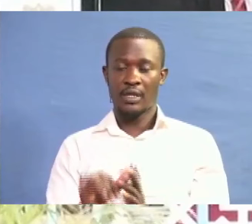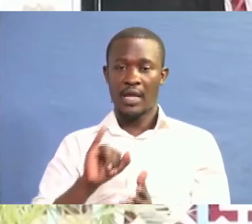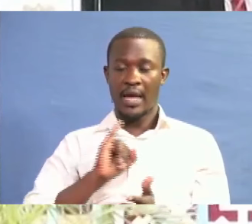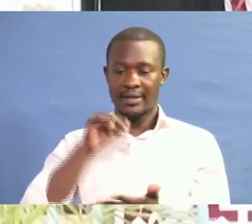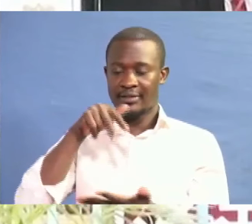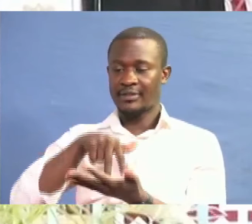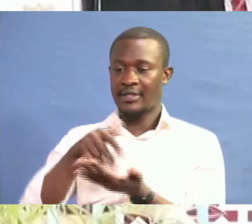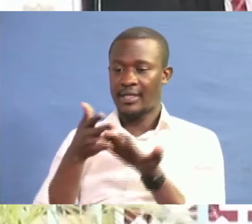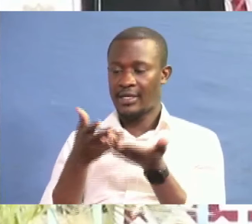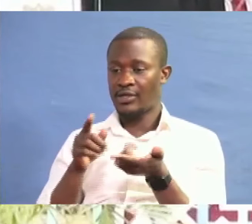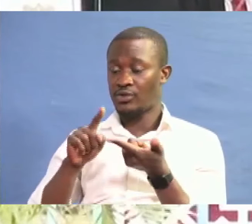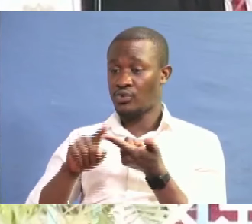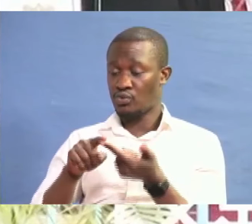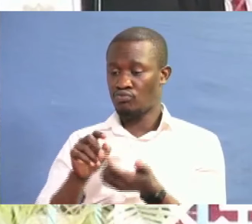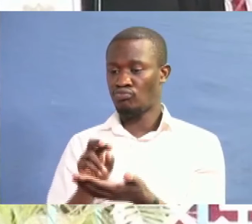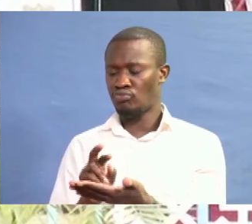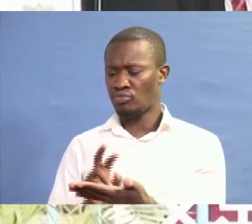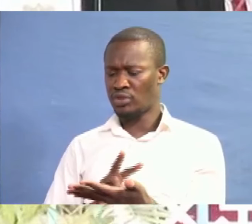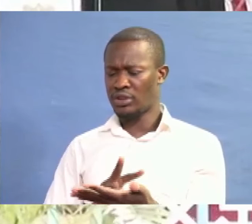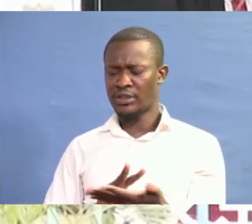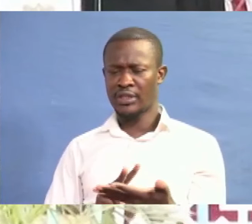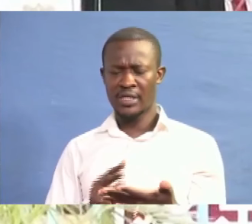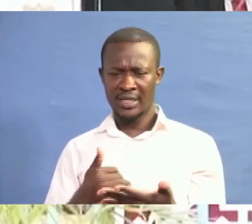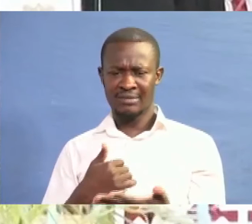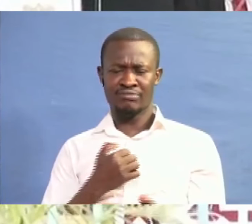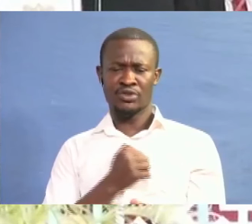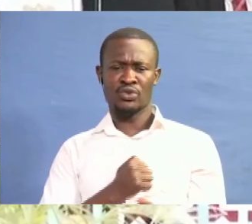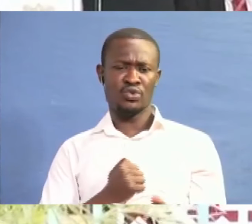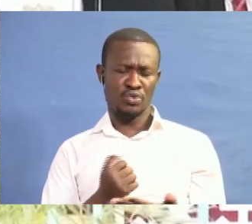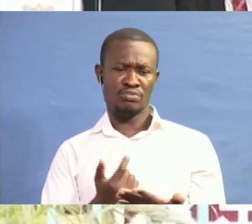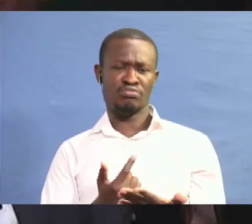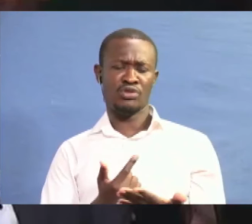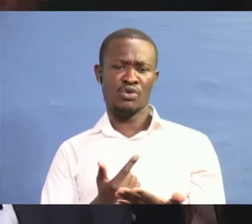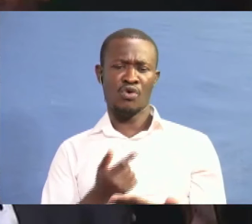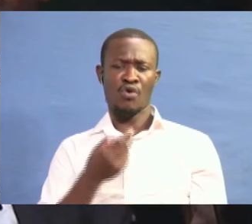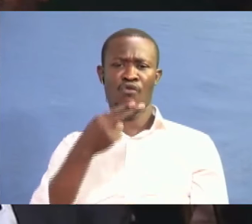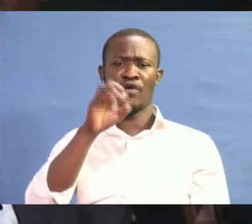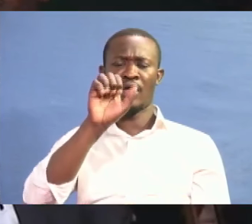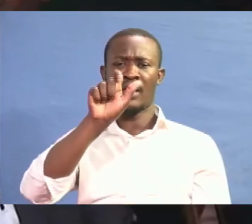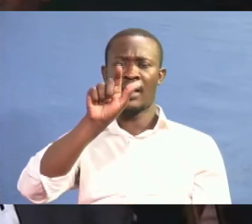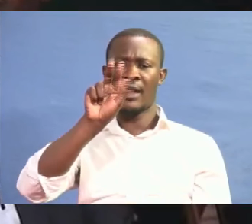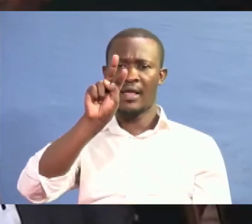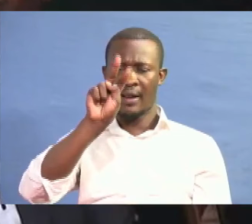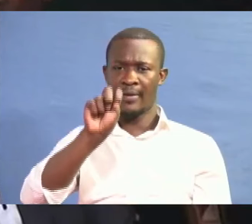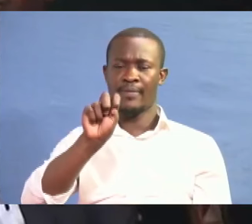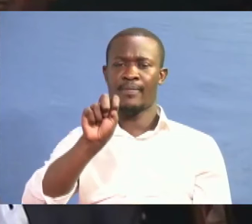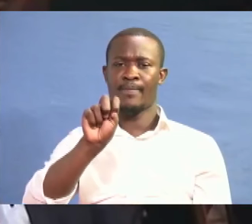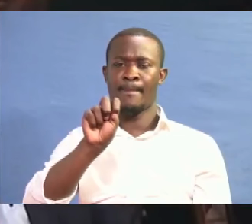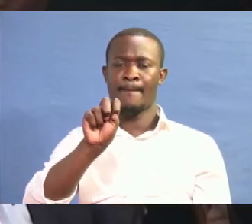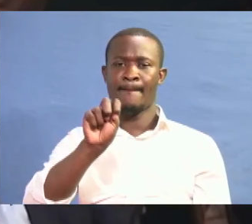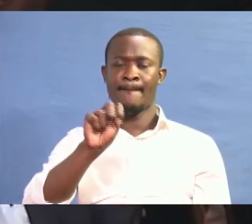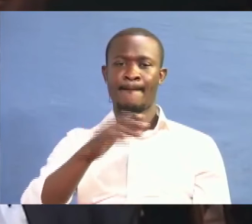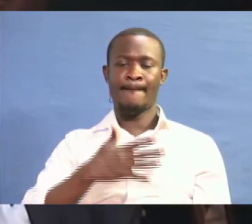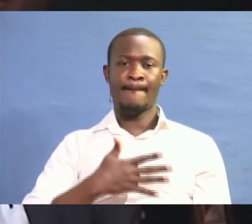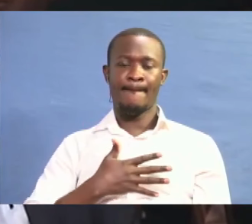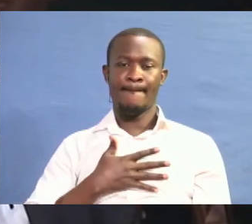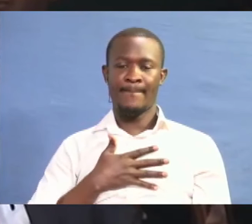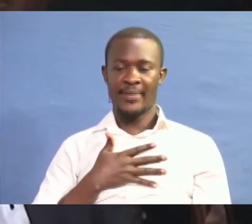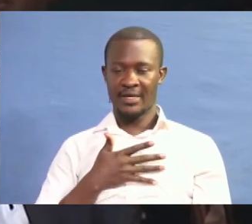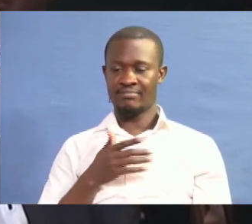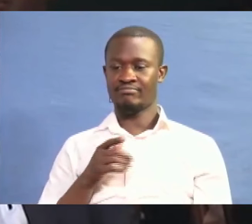here to read a tribute of Hellen Mbula Kisilu, my